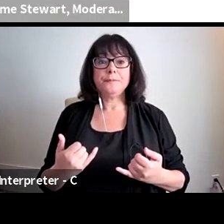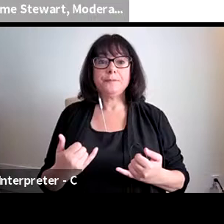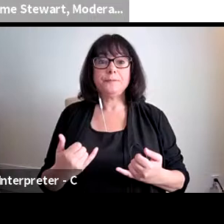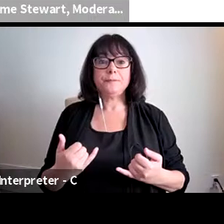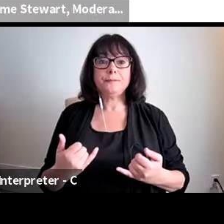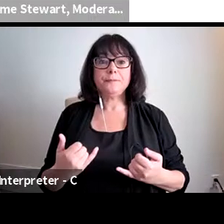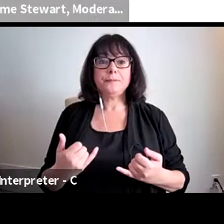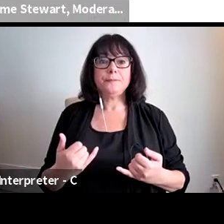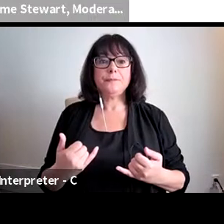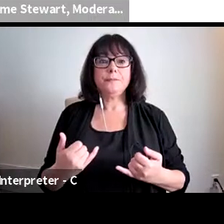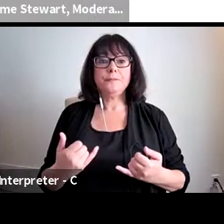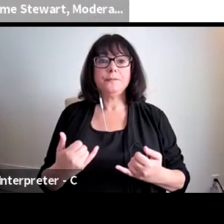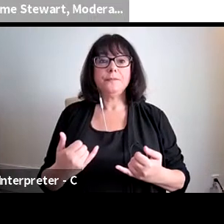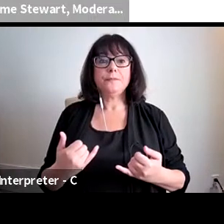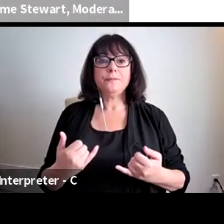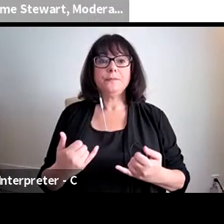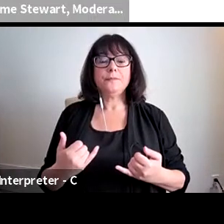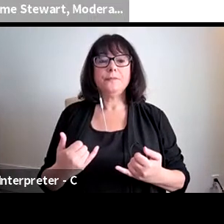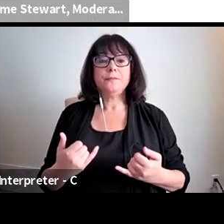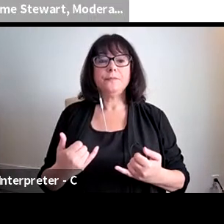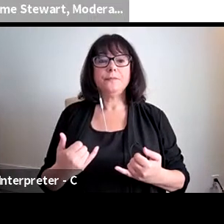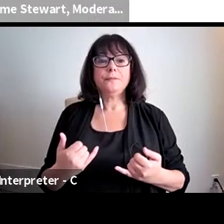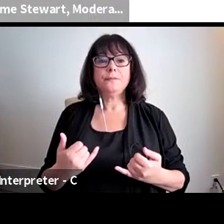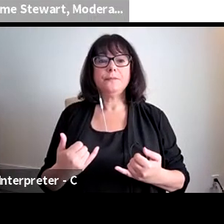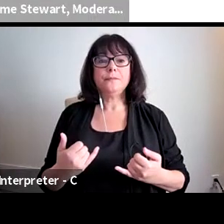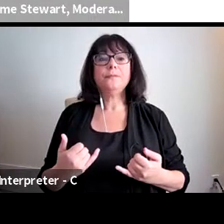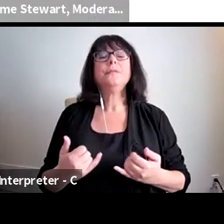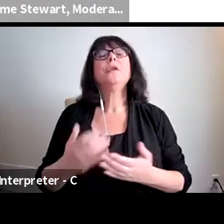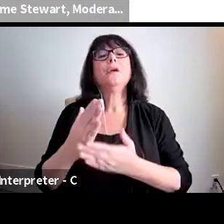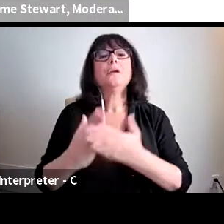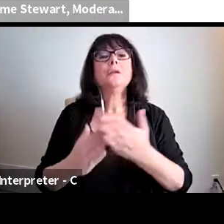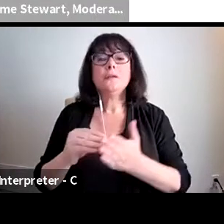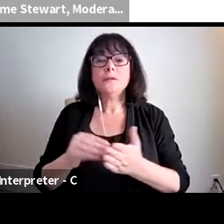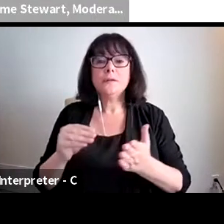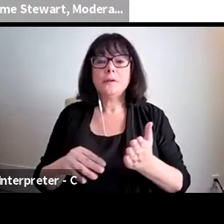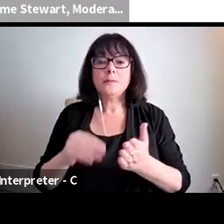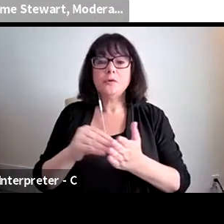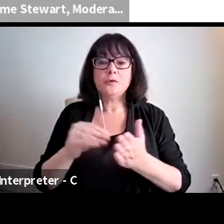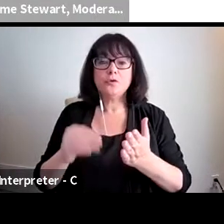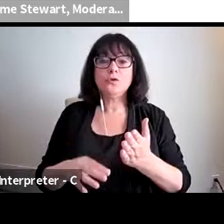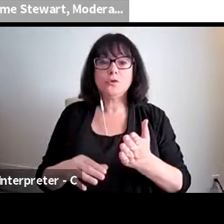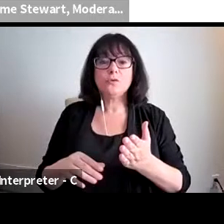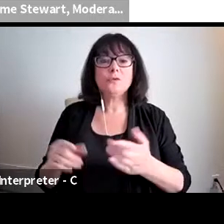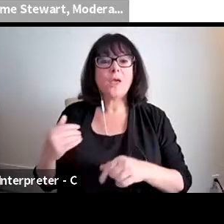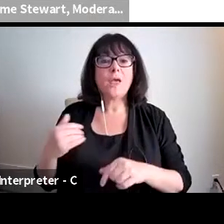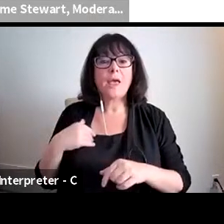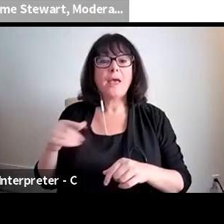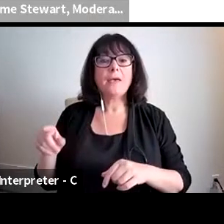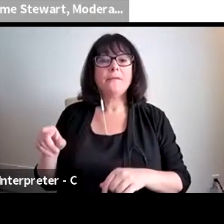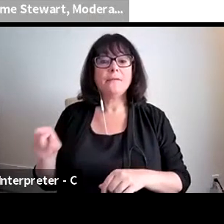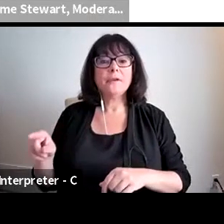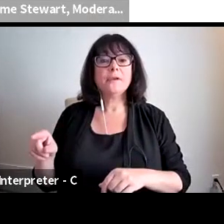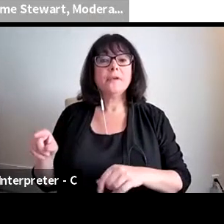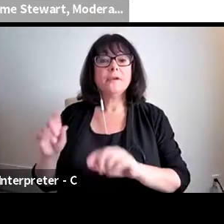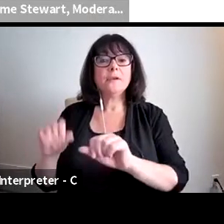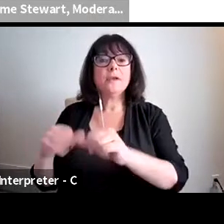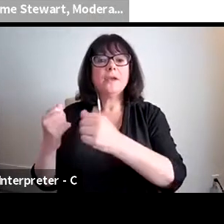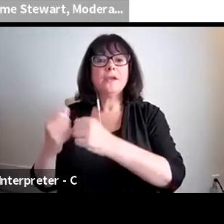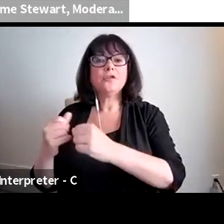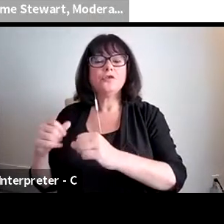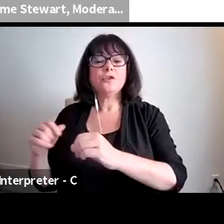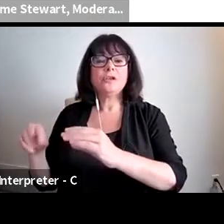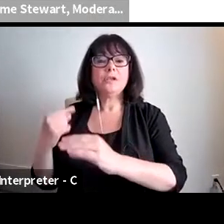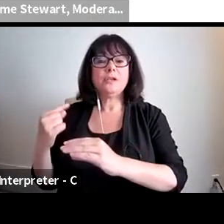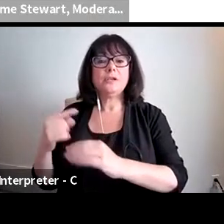threatening email responses, ransom email responses, actually, saying that if you